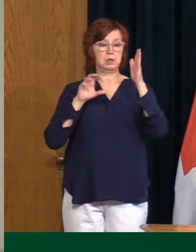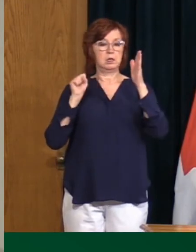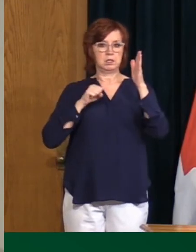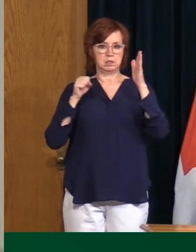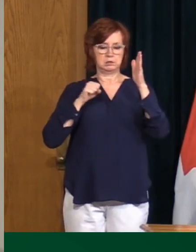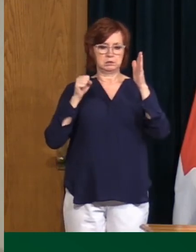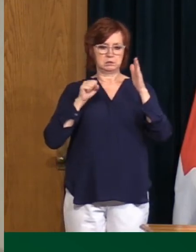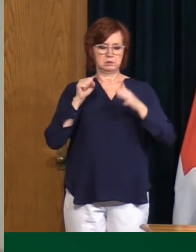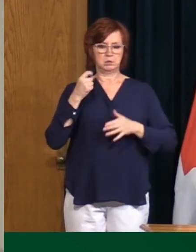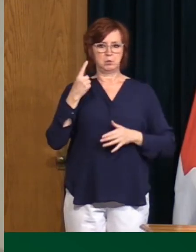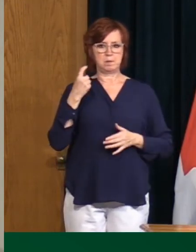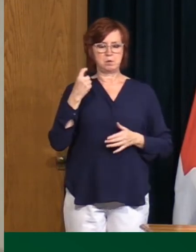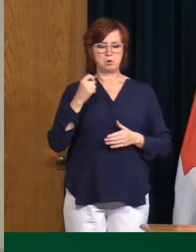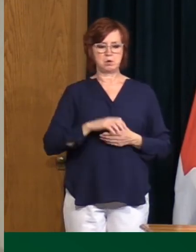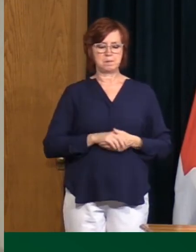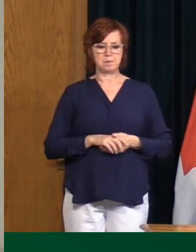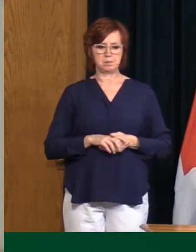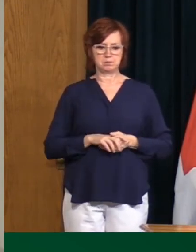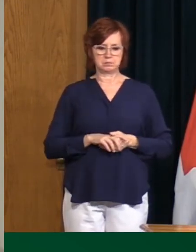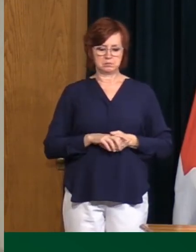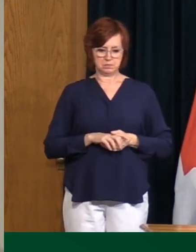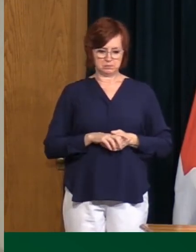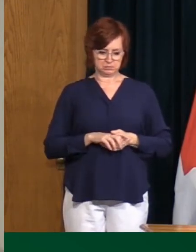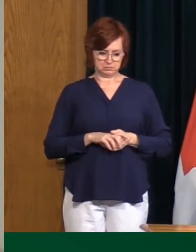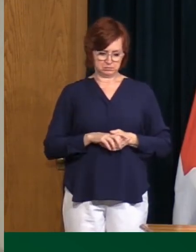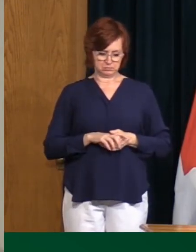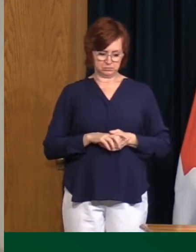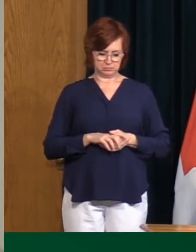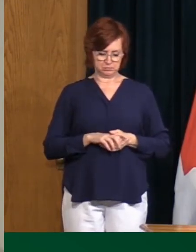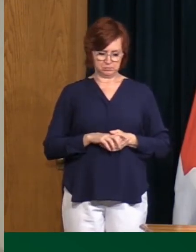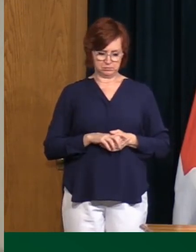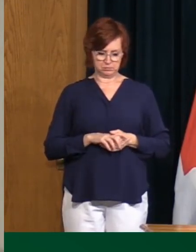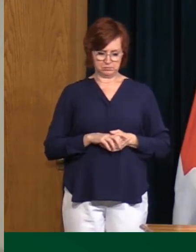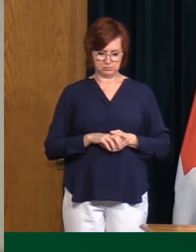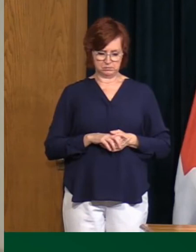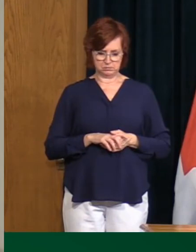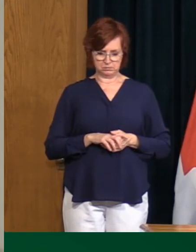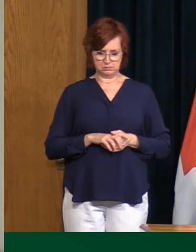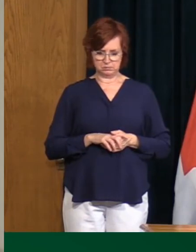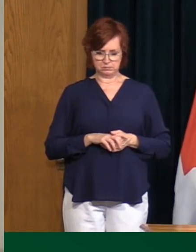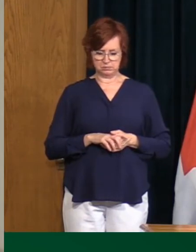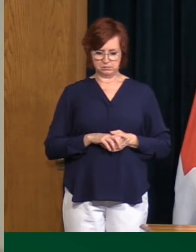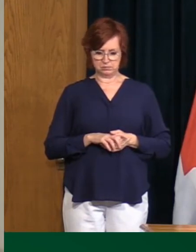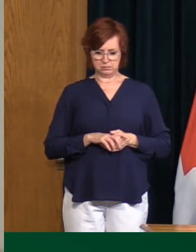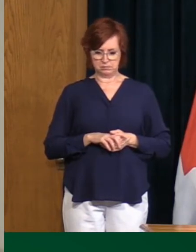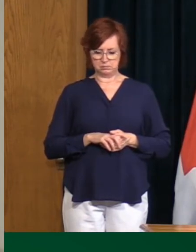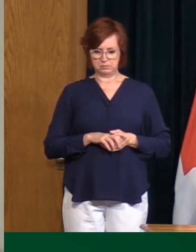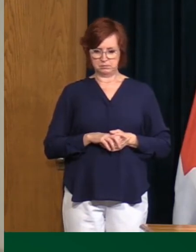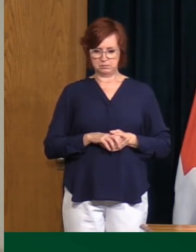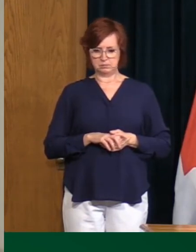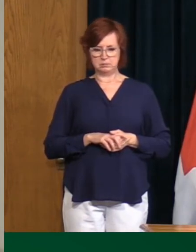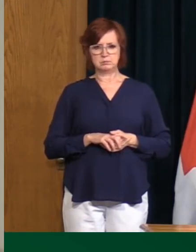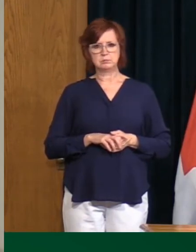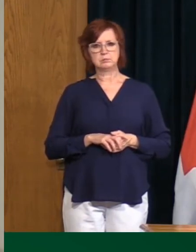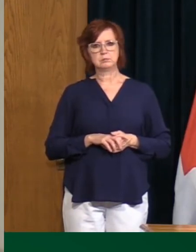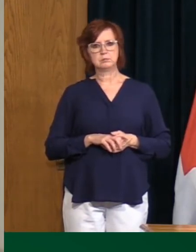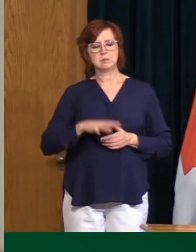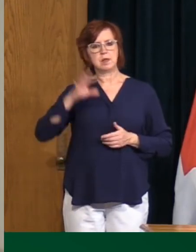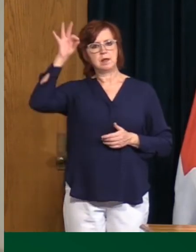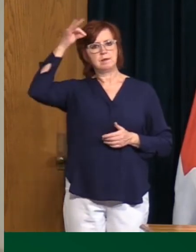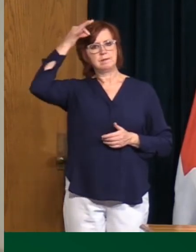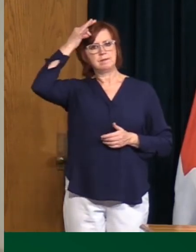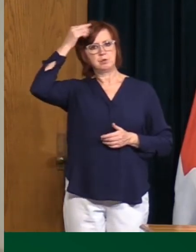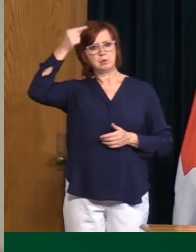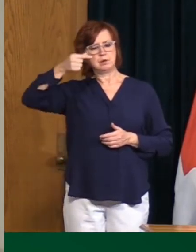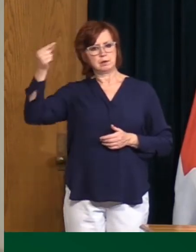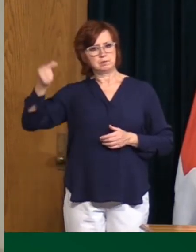Yeah, just to clarify, so at the federal level, there is a, specific recommendation coming down on masking, and